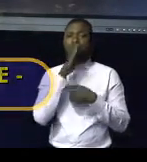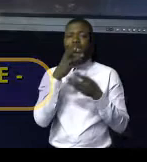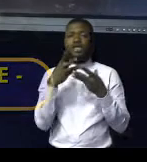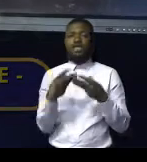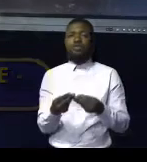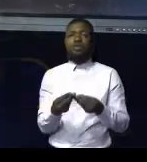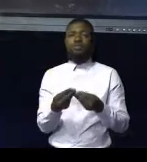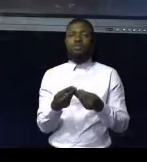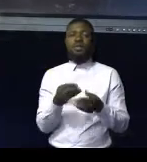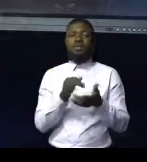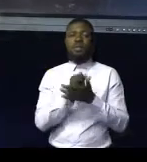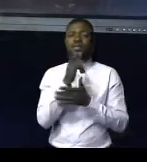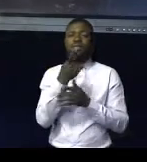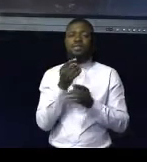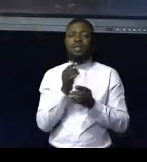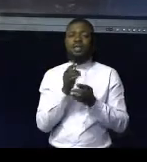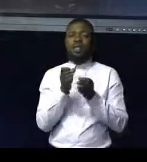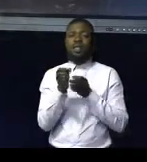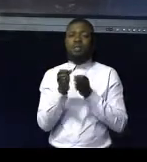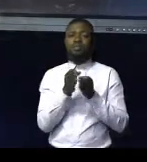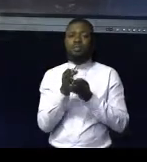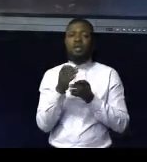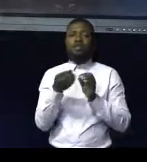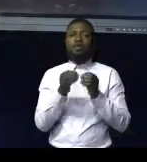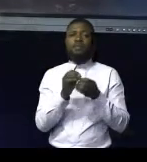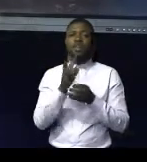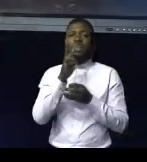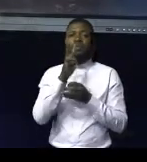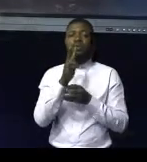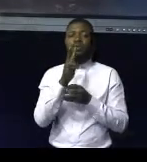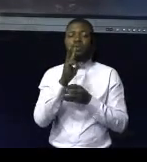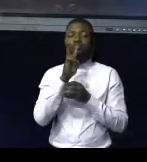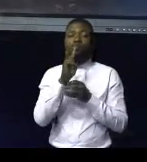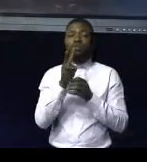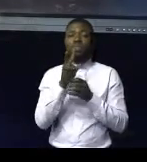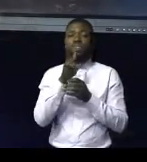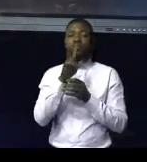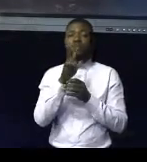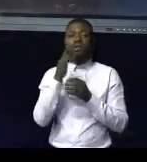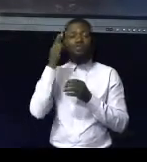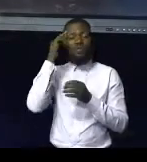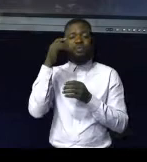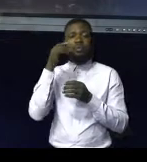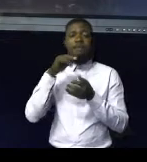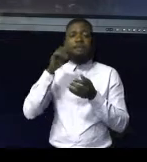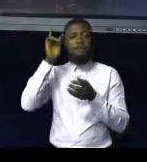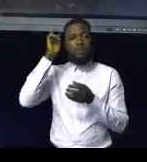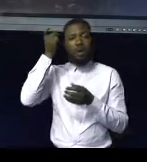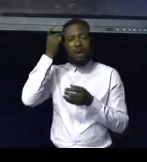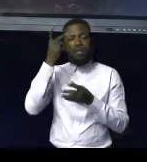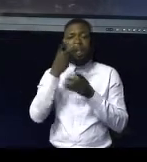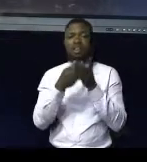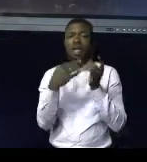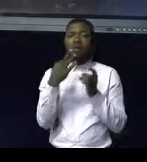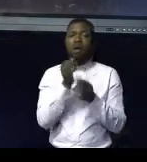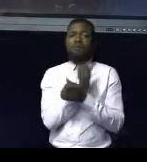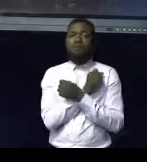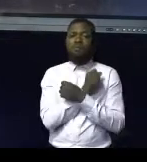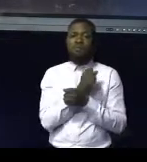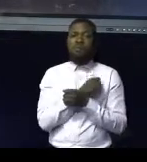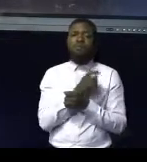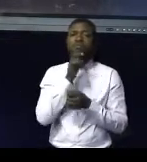been dissolved. That's the definition for marital failure. 3 reasons: misunderstanding or lack of love,